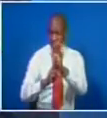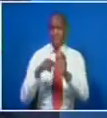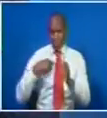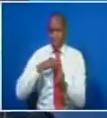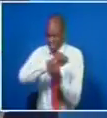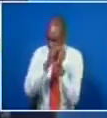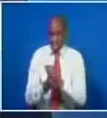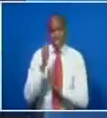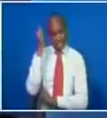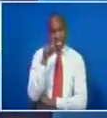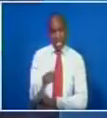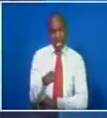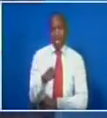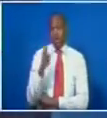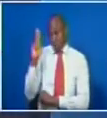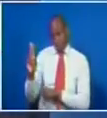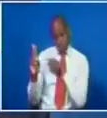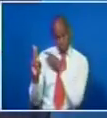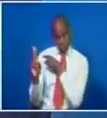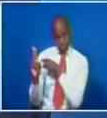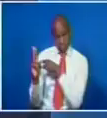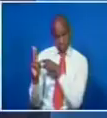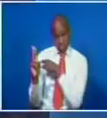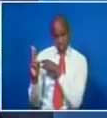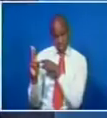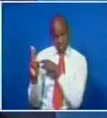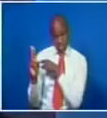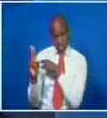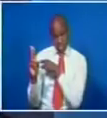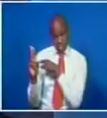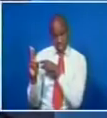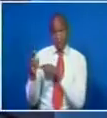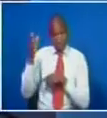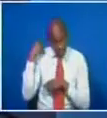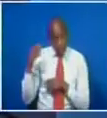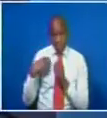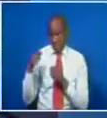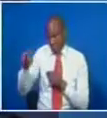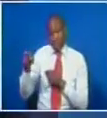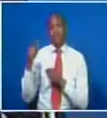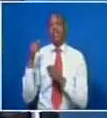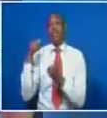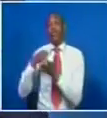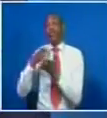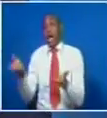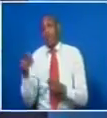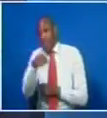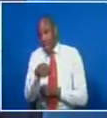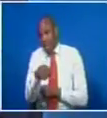in the country. Uhuru Kenyatta then was introduced to politics by the former